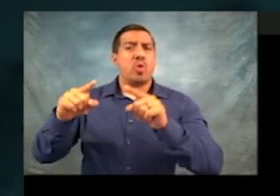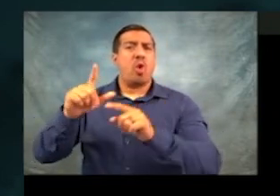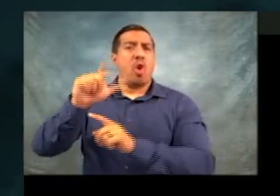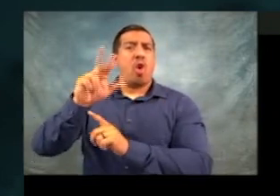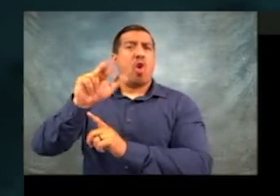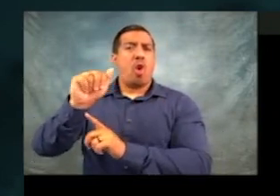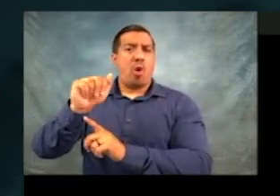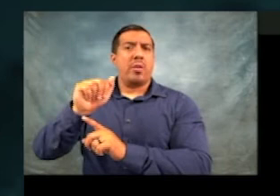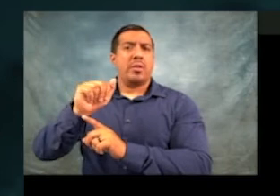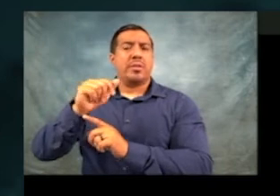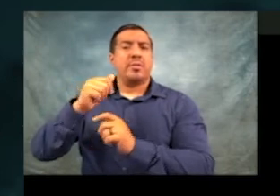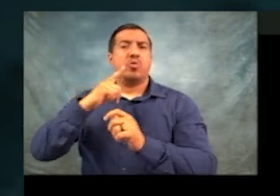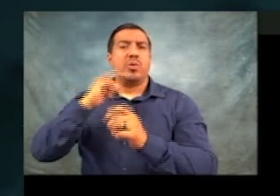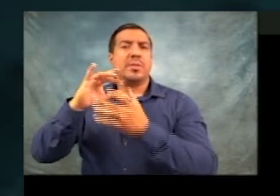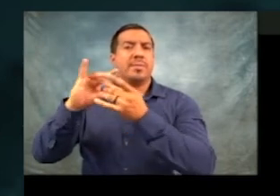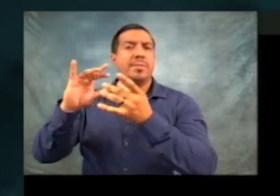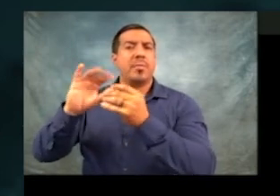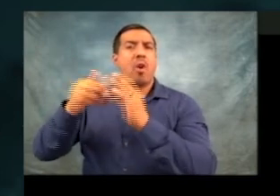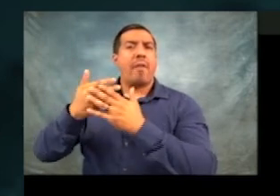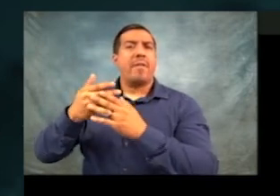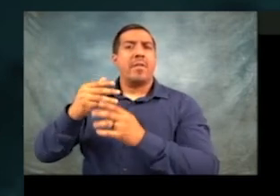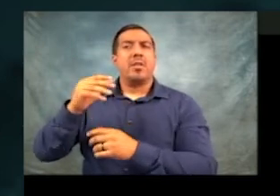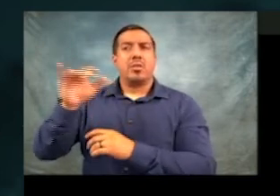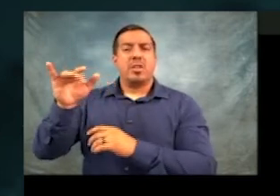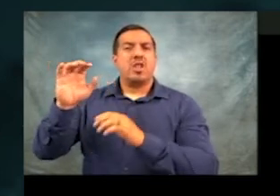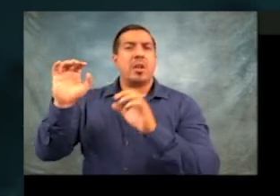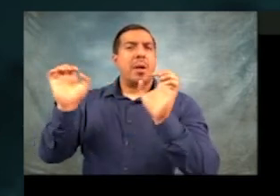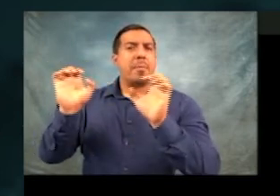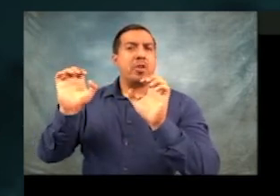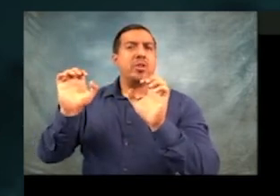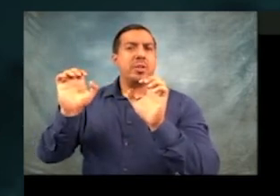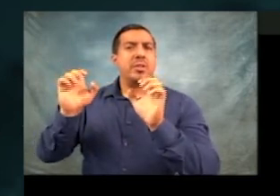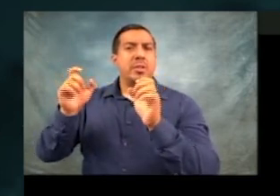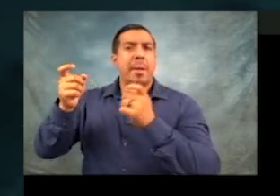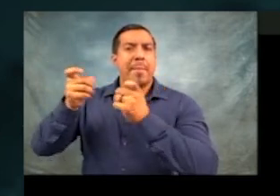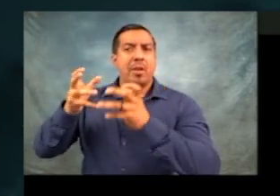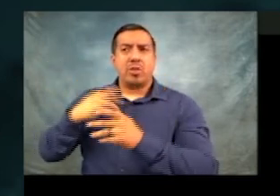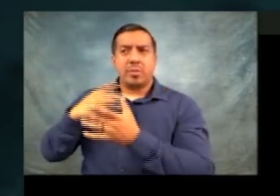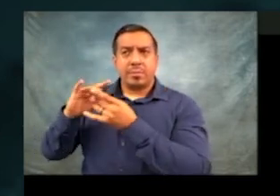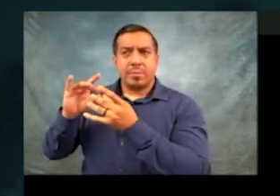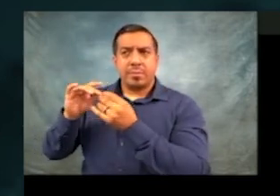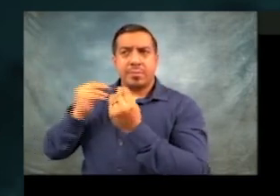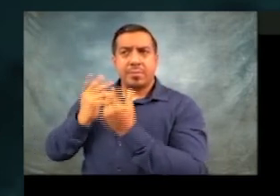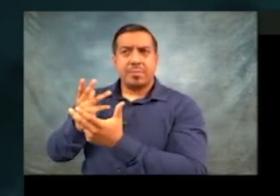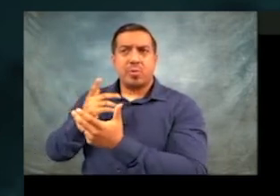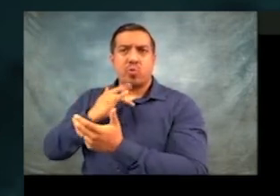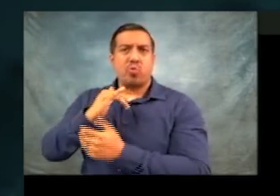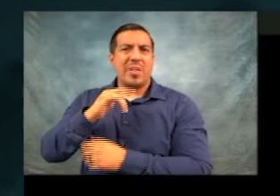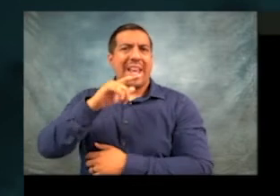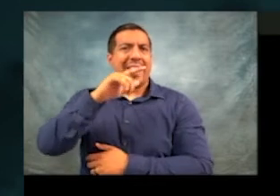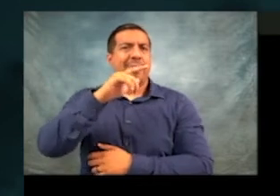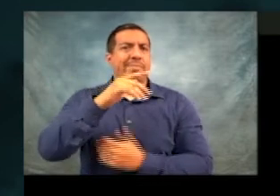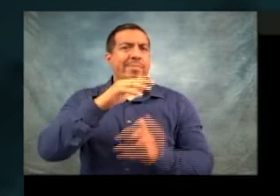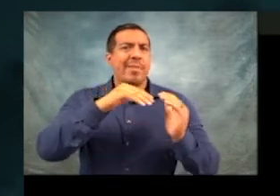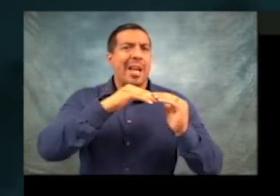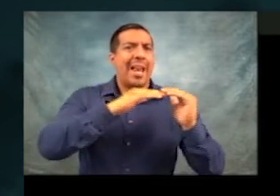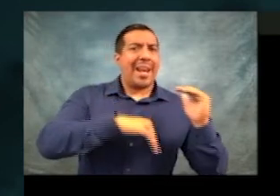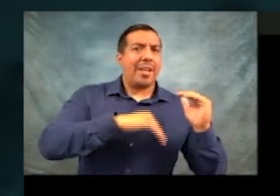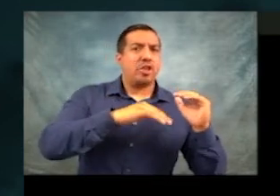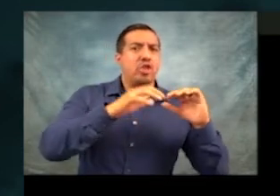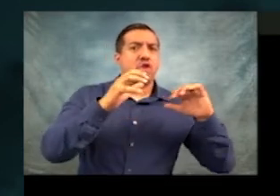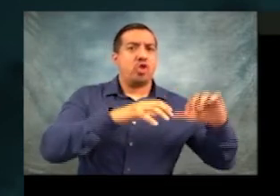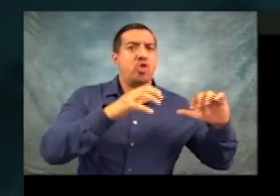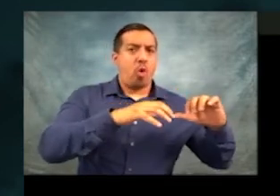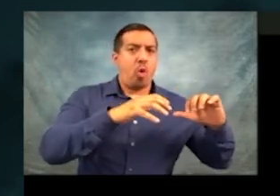to brief the emergency managers. And you can see it was showing considerably less storm surge on the